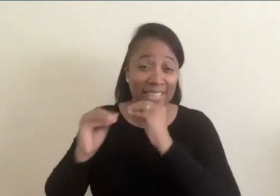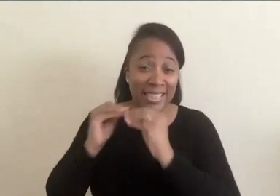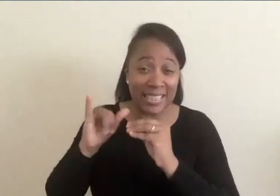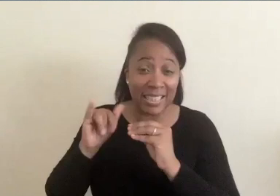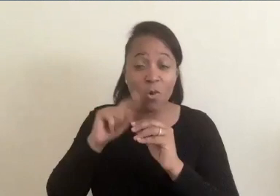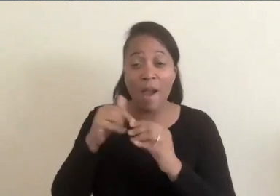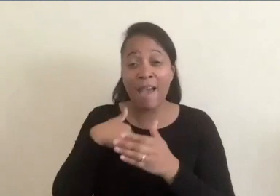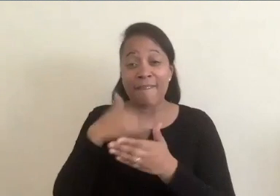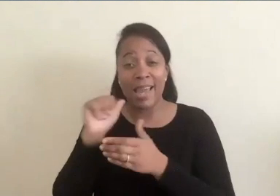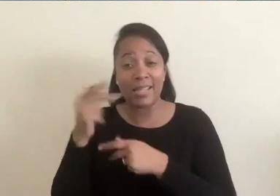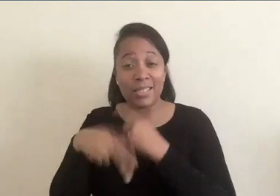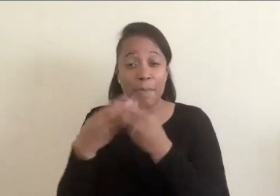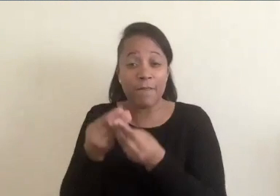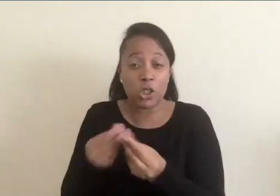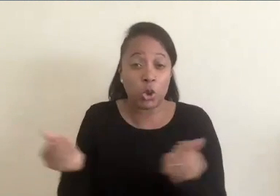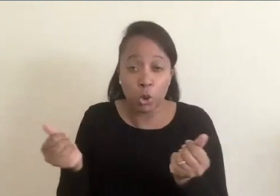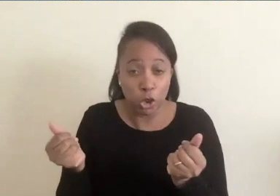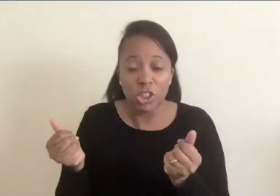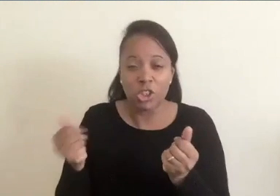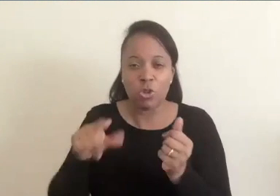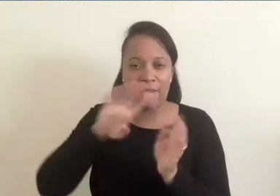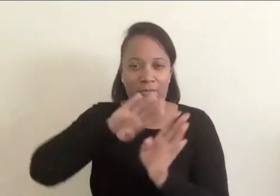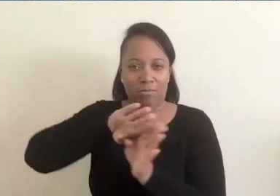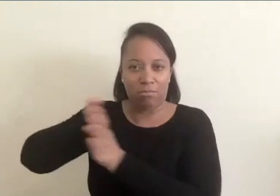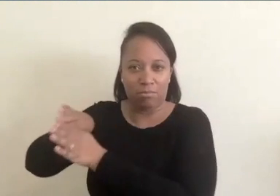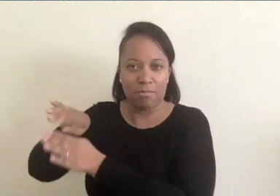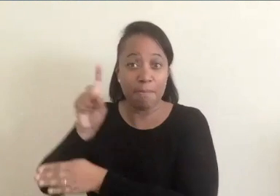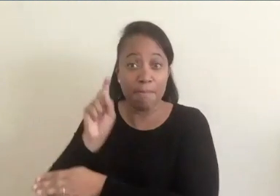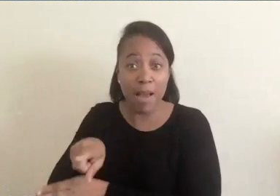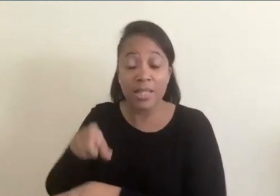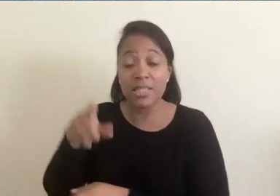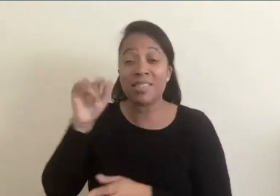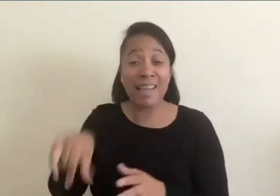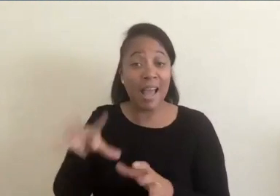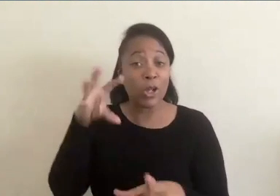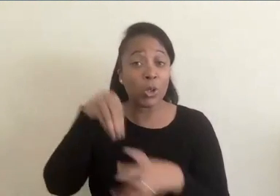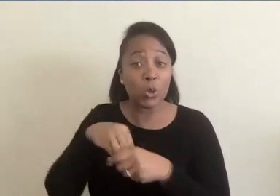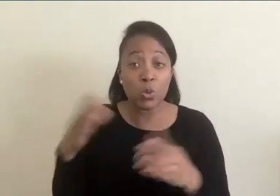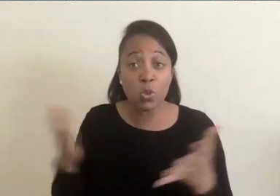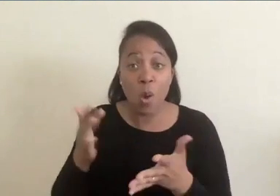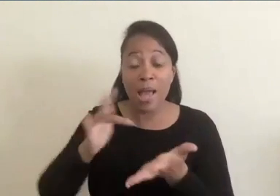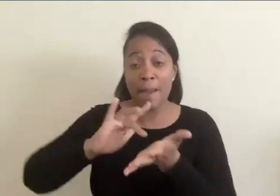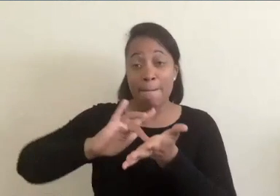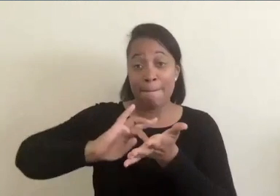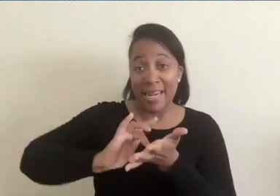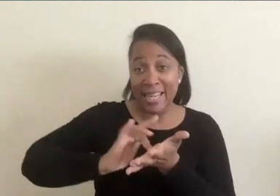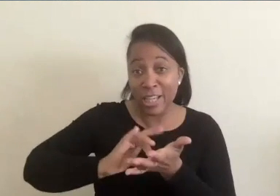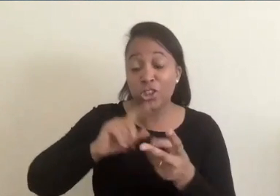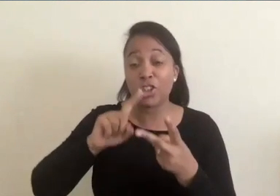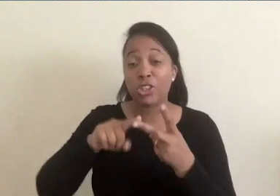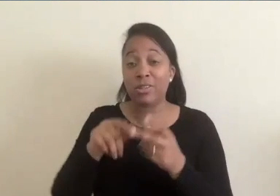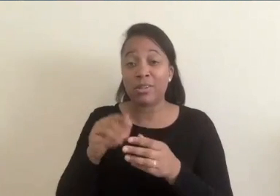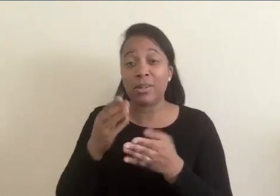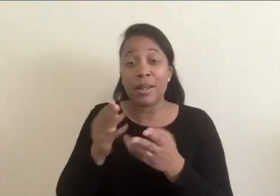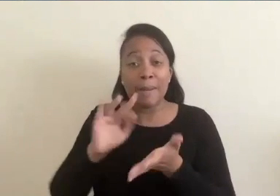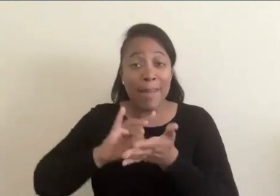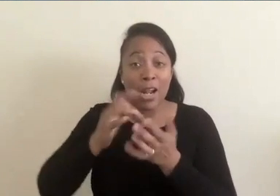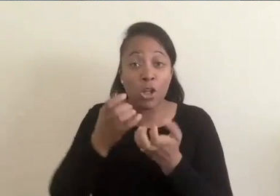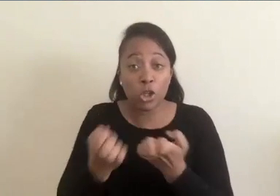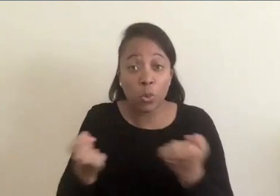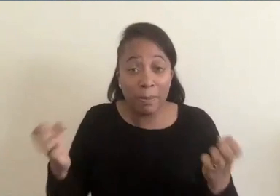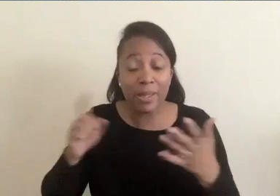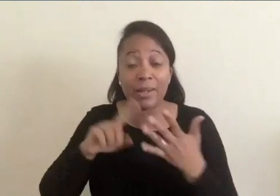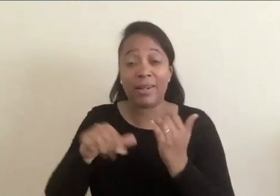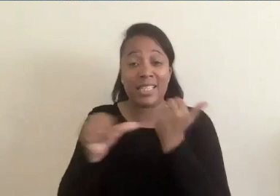it. So this includes if they take medication, if they have medical equipment or appliances, if they have